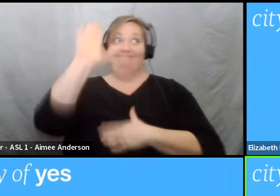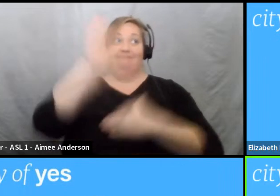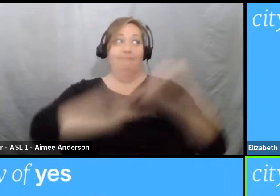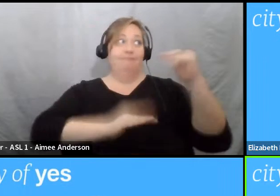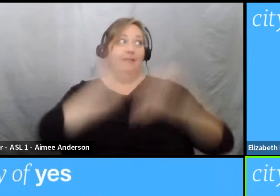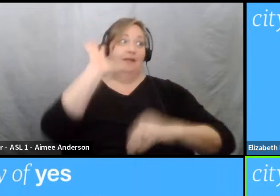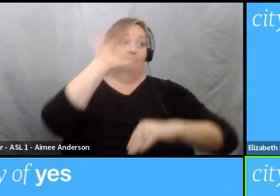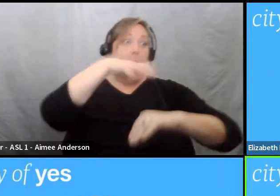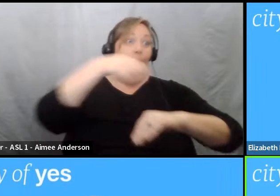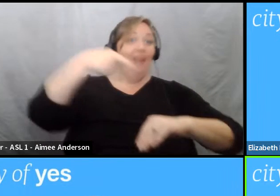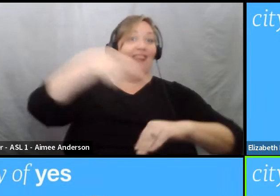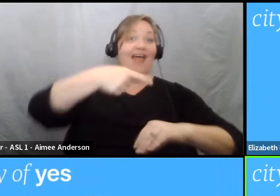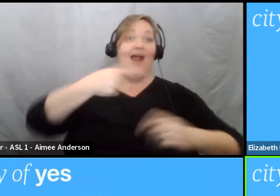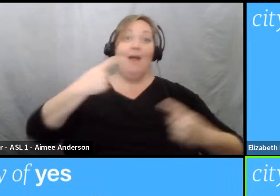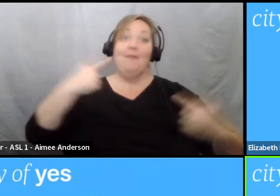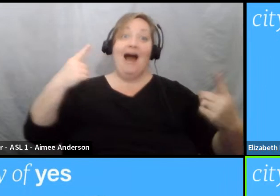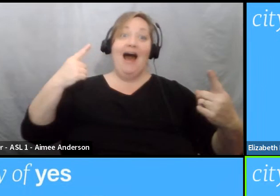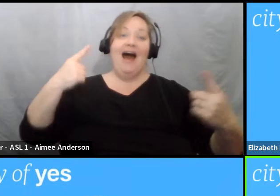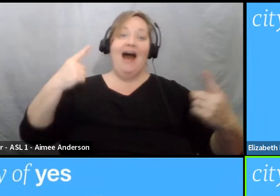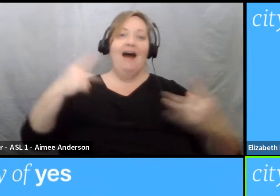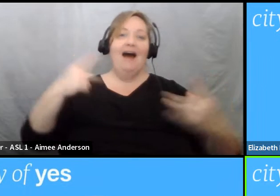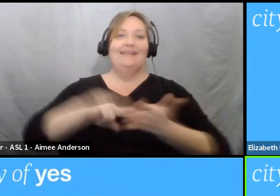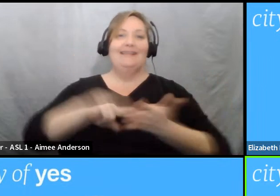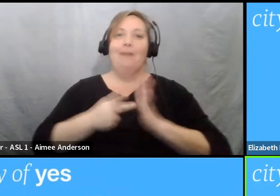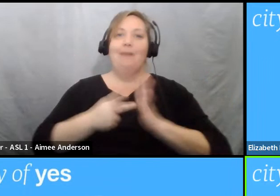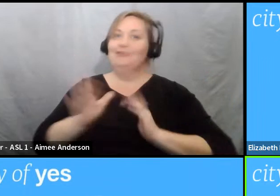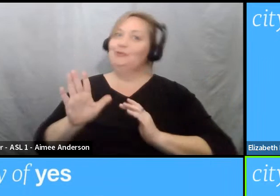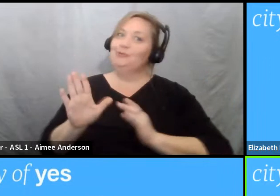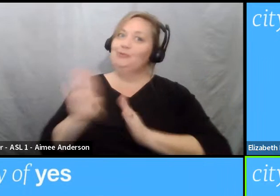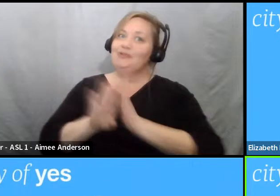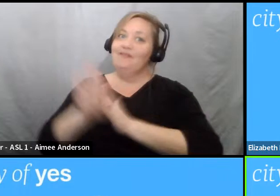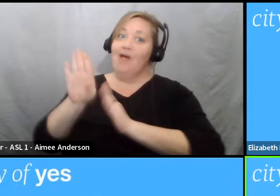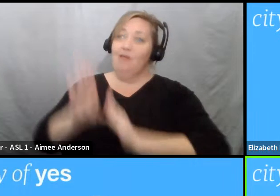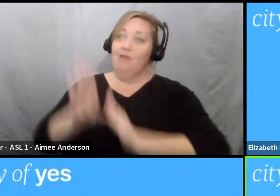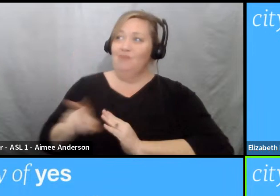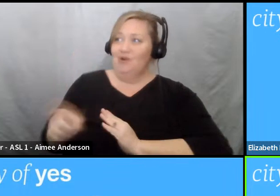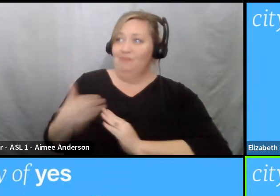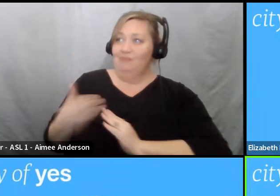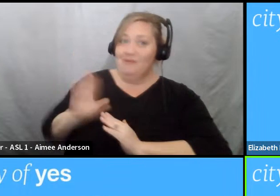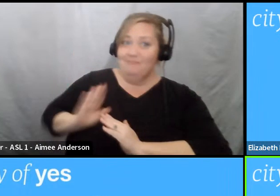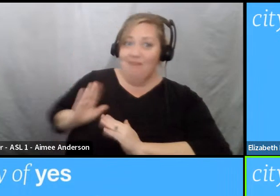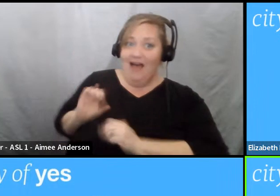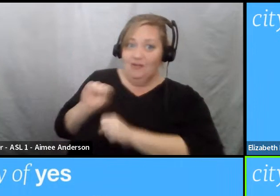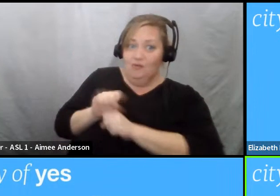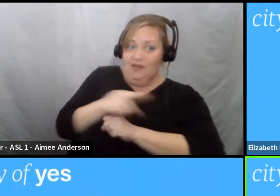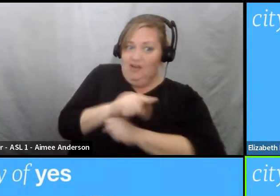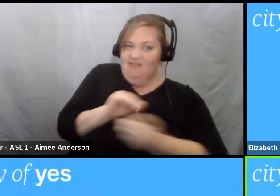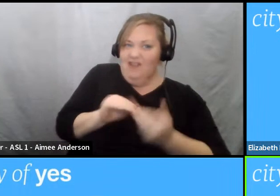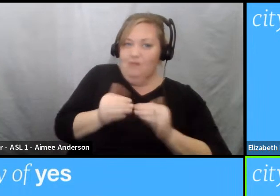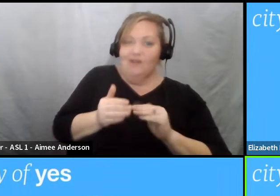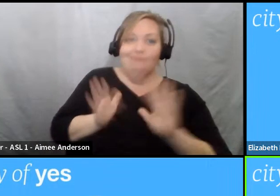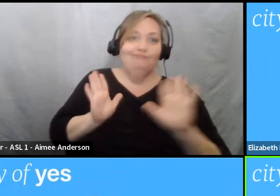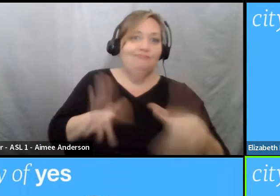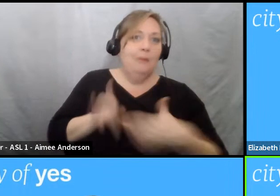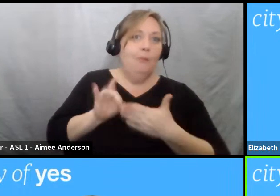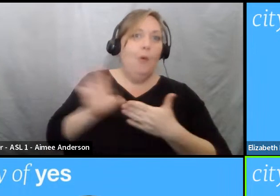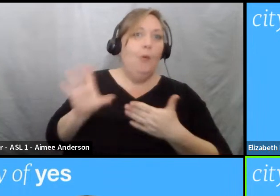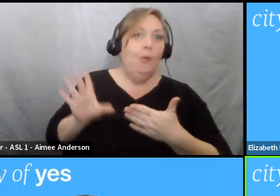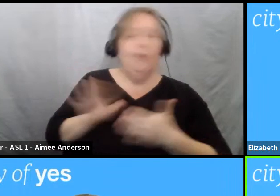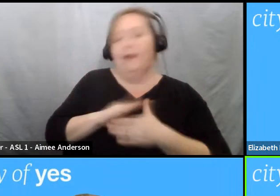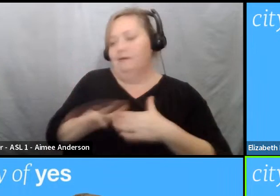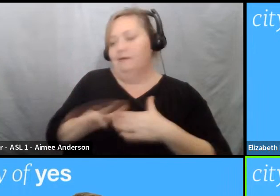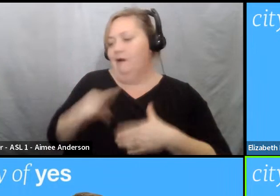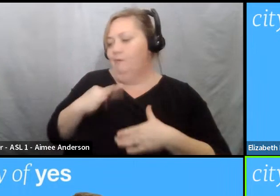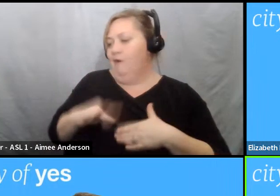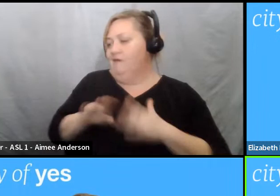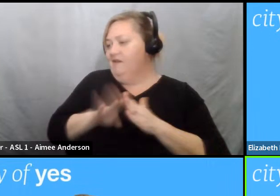there. And that means that developers who maybe in the past have worked in those neighborhoods, like, nonprofit